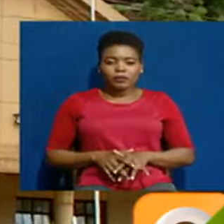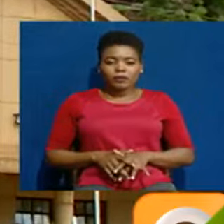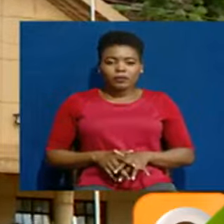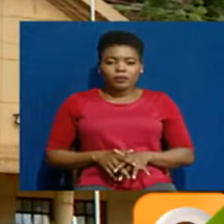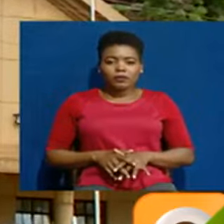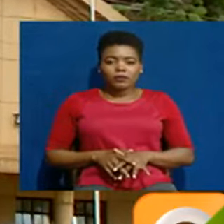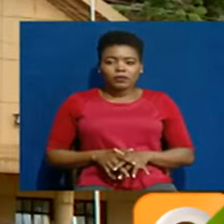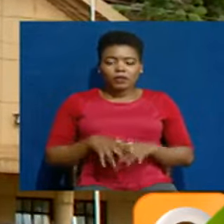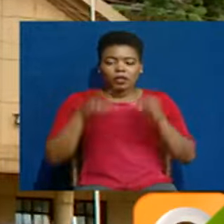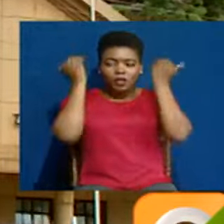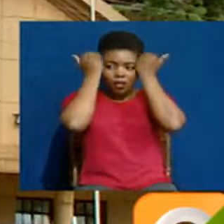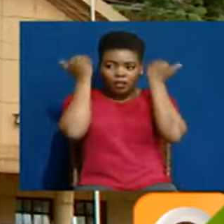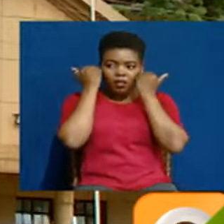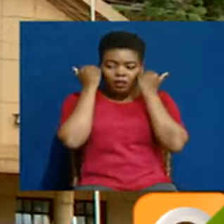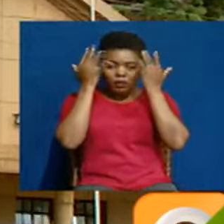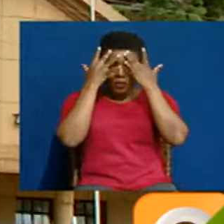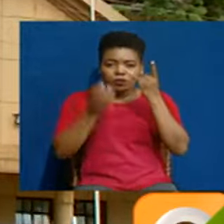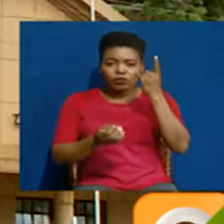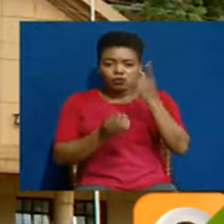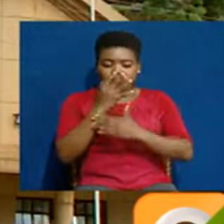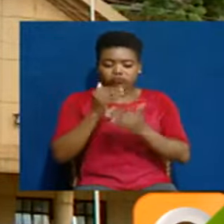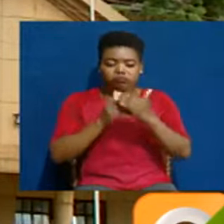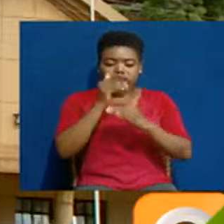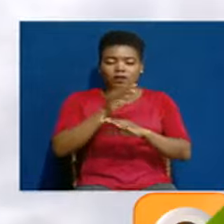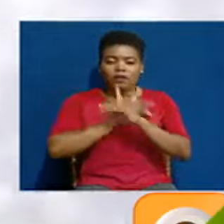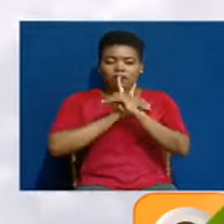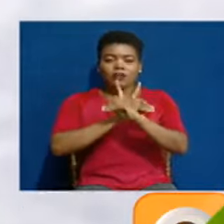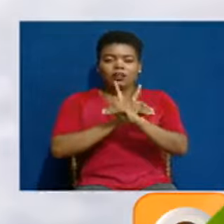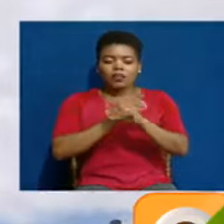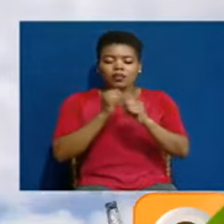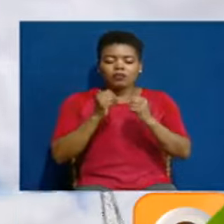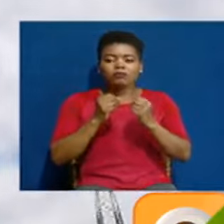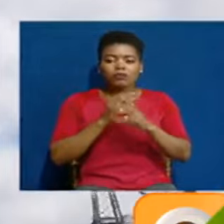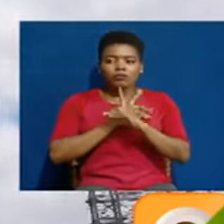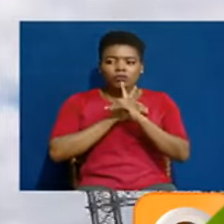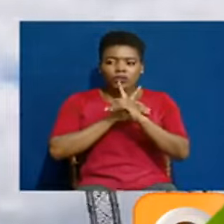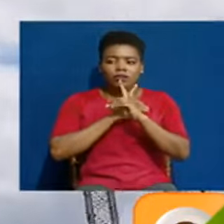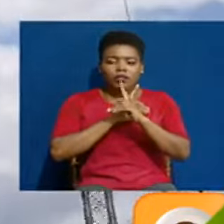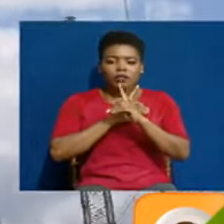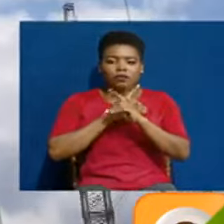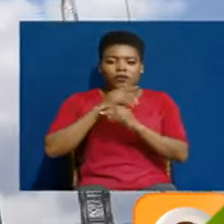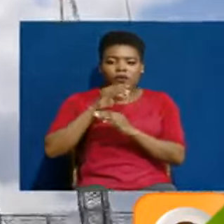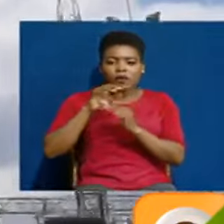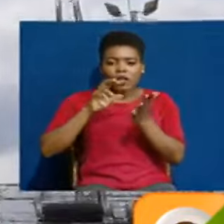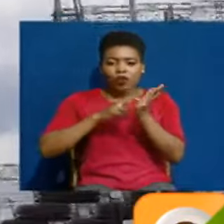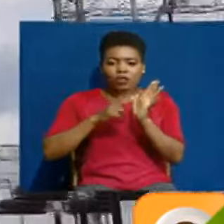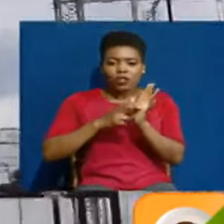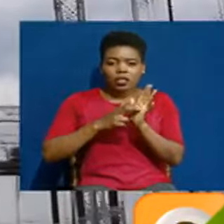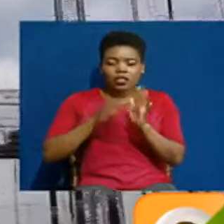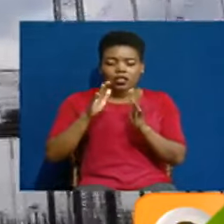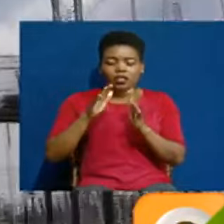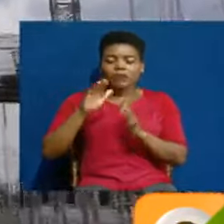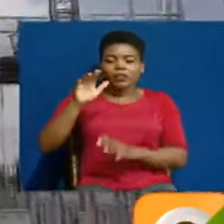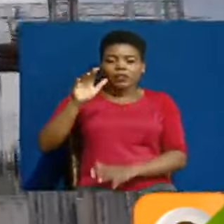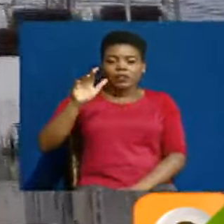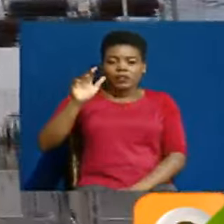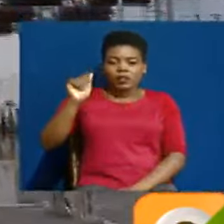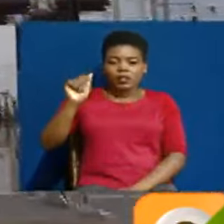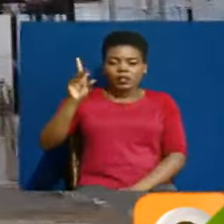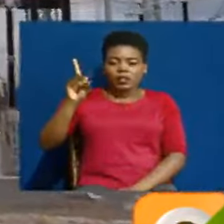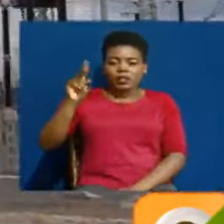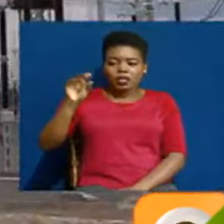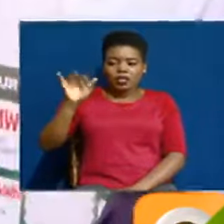The court's decision comes in the wake of a strong defense of the multi-billion shillings electricity transmission deal between Ketraco and Adani